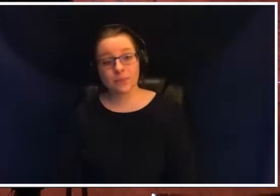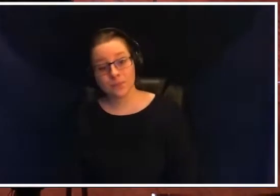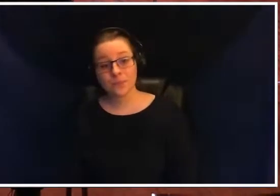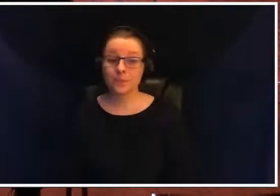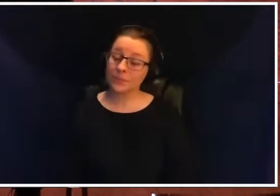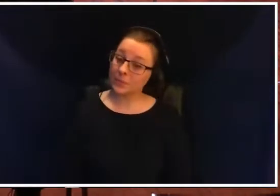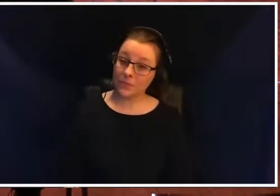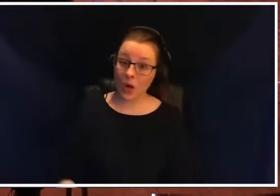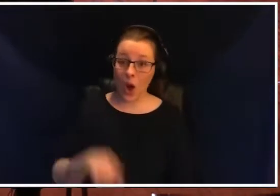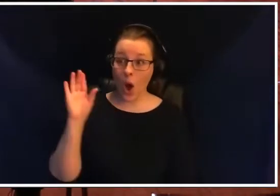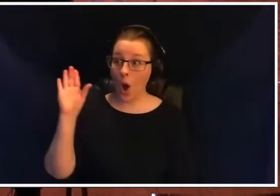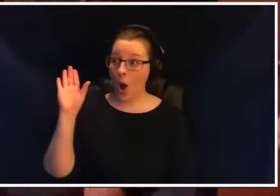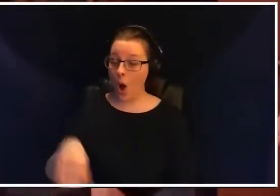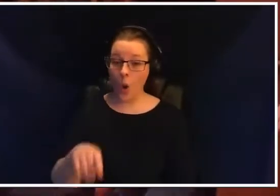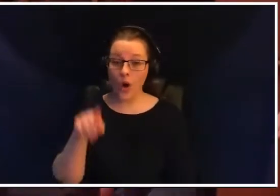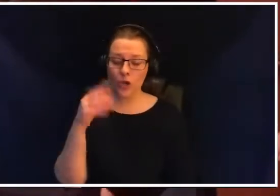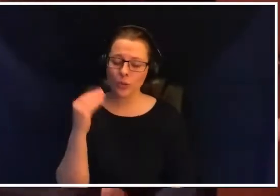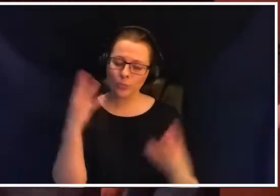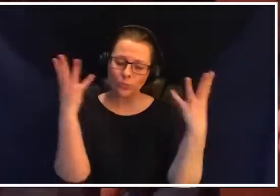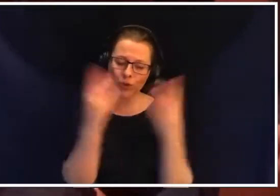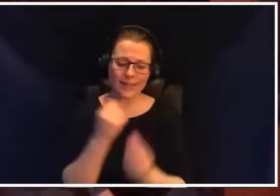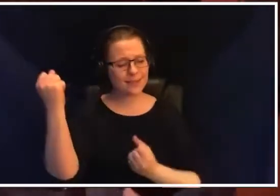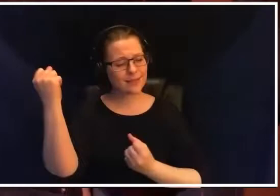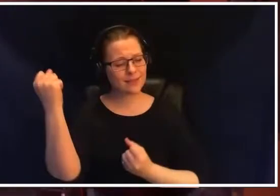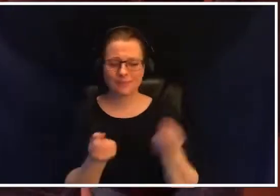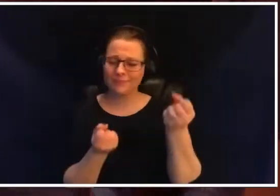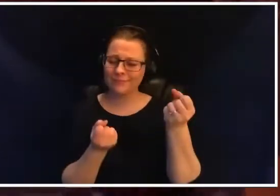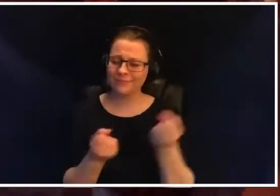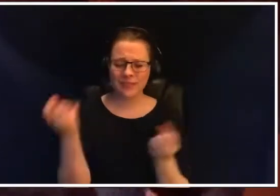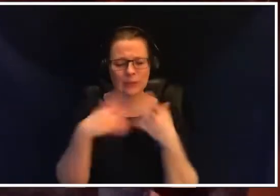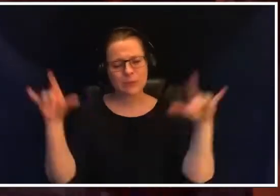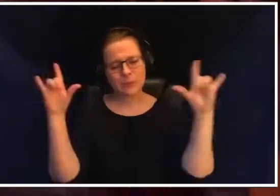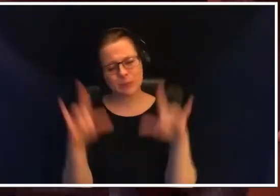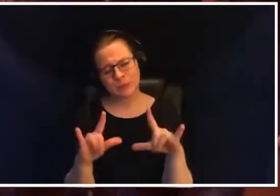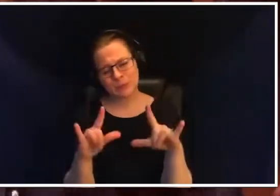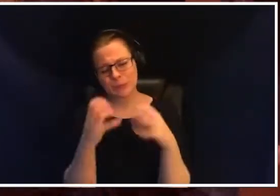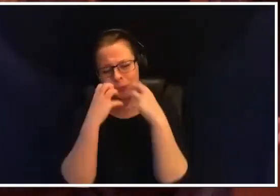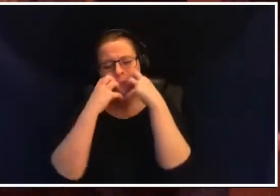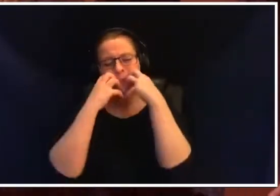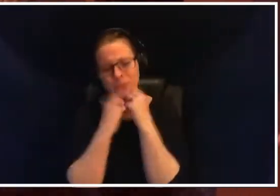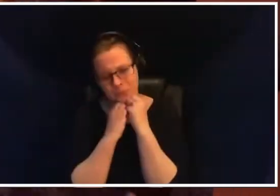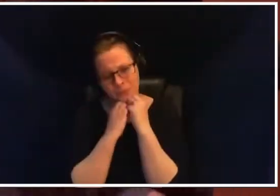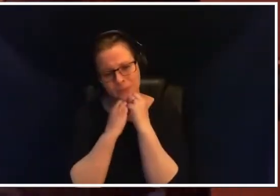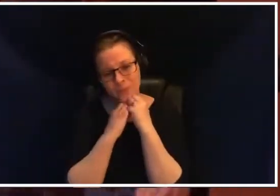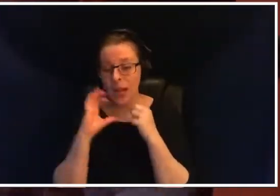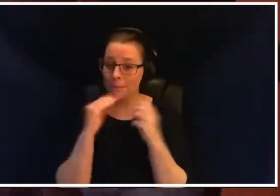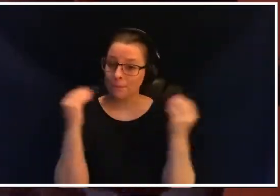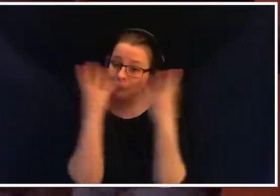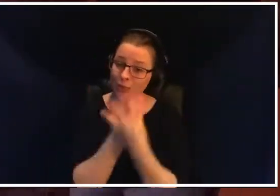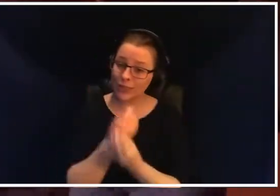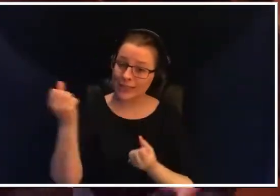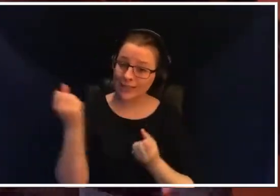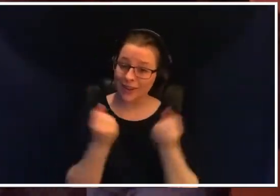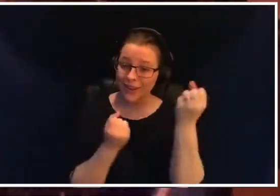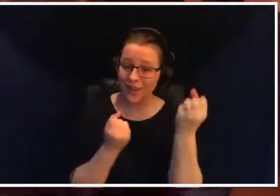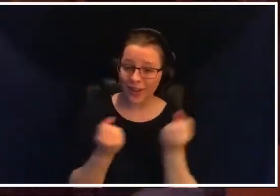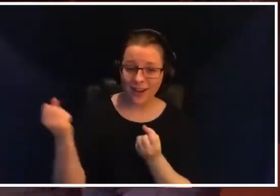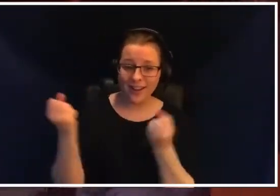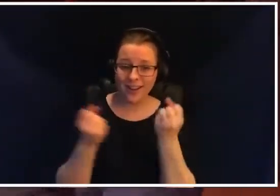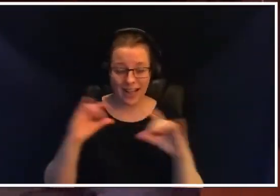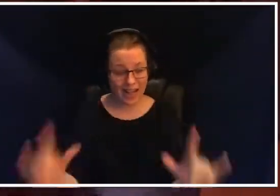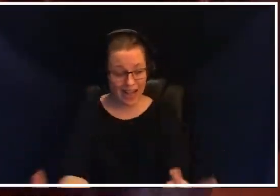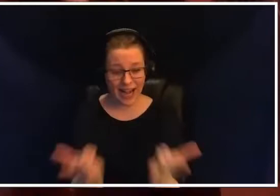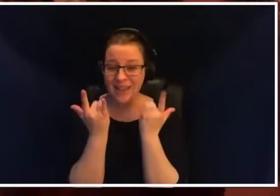Oh, you pretty Chitty Bang Bang, Chitty Chitty Bang Bang, we love you. And our pretty Chitty Bang Bang, Chitty Chitty Bang Bang, loves us